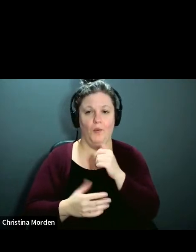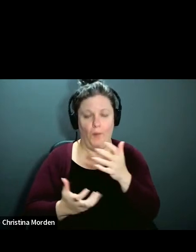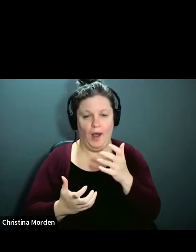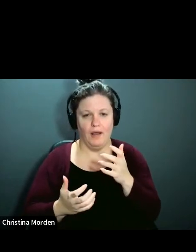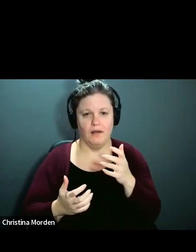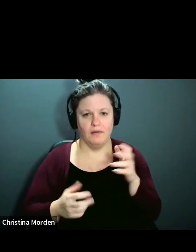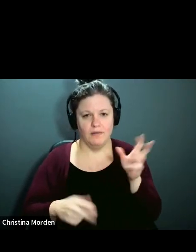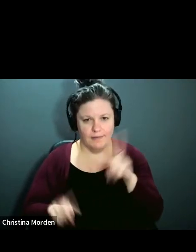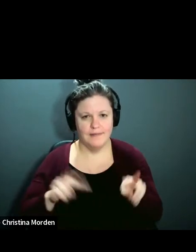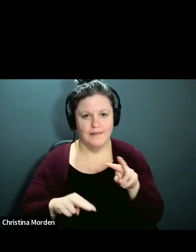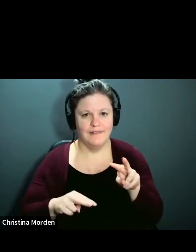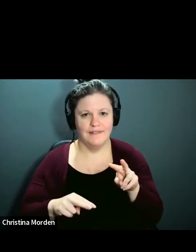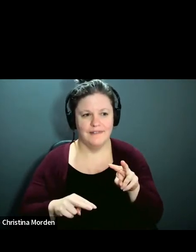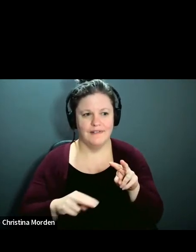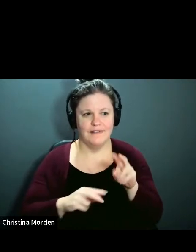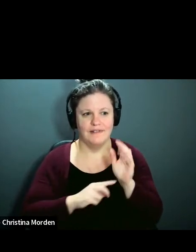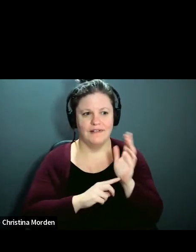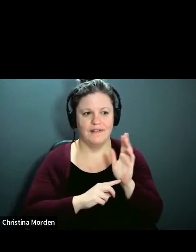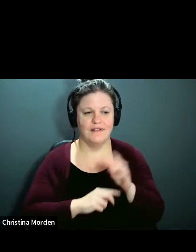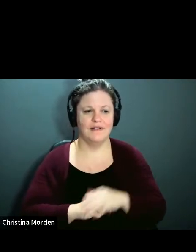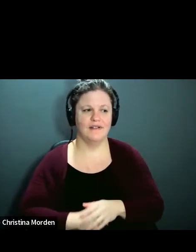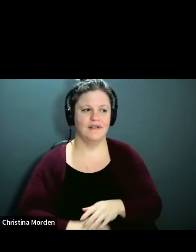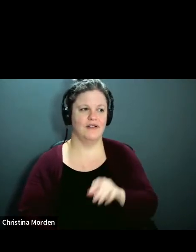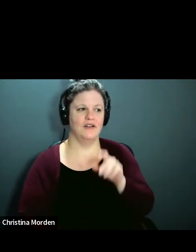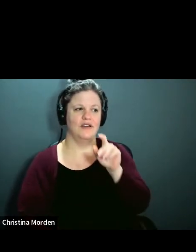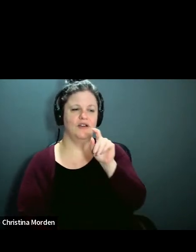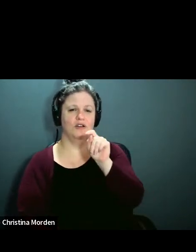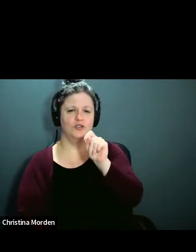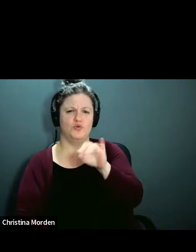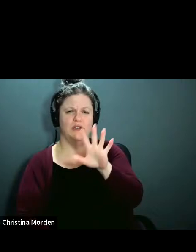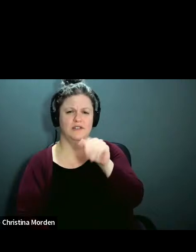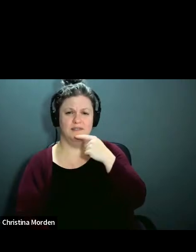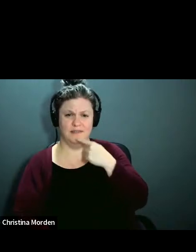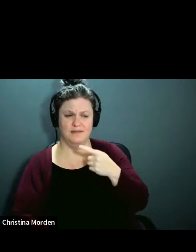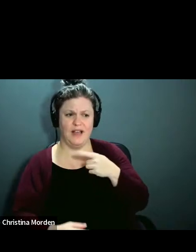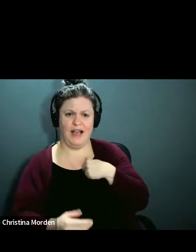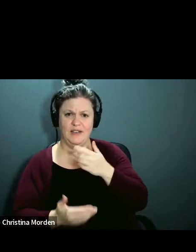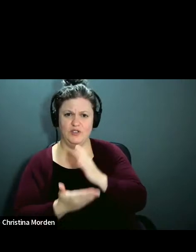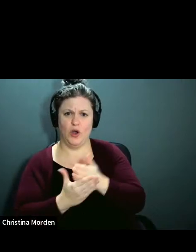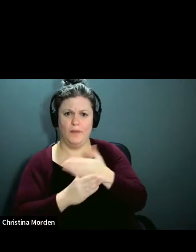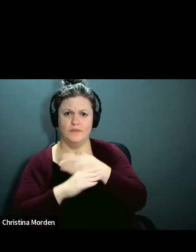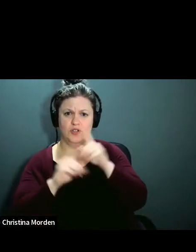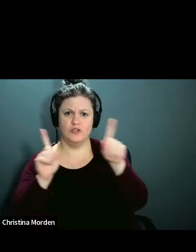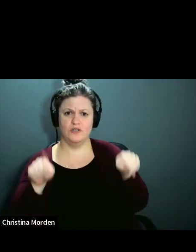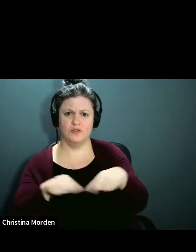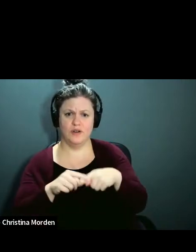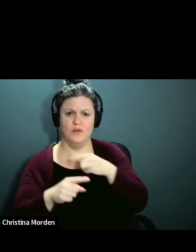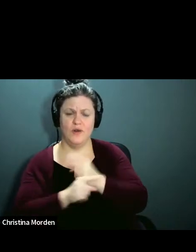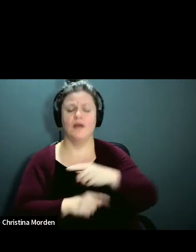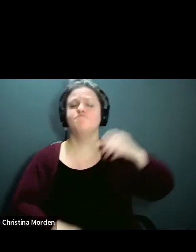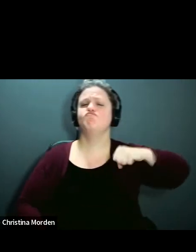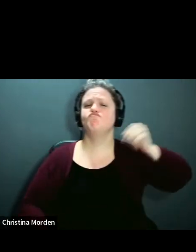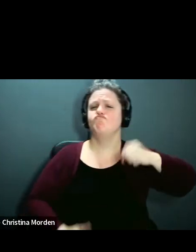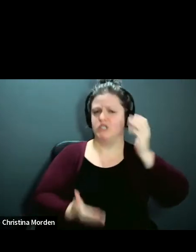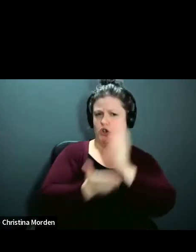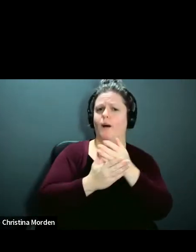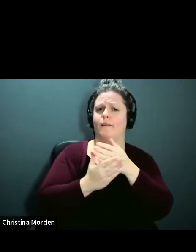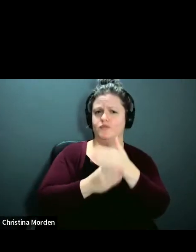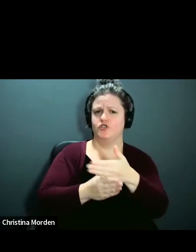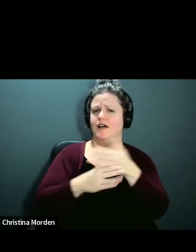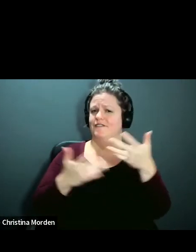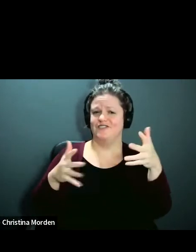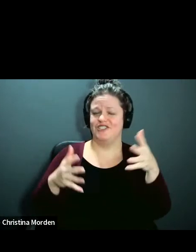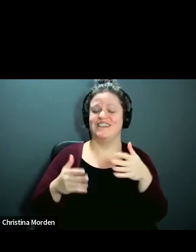okay I shop I stopped sharing right yep yes yeah you're good yeah thanks yeah thanks